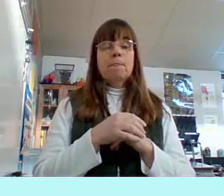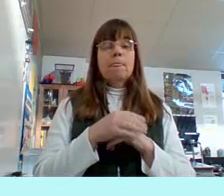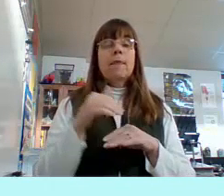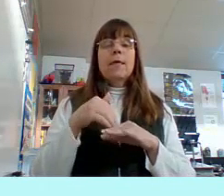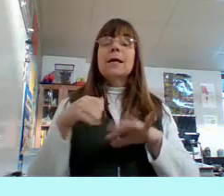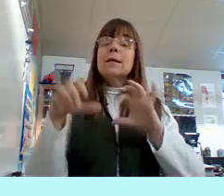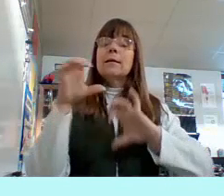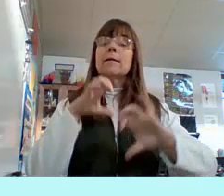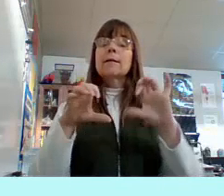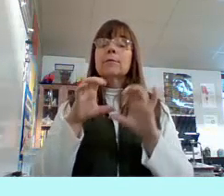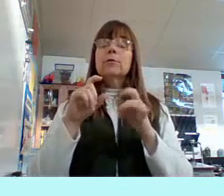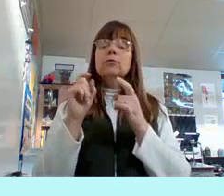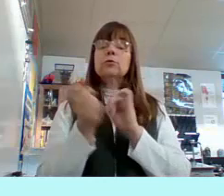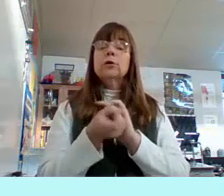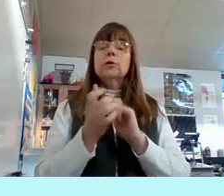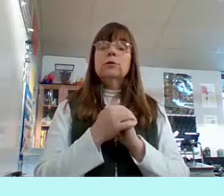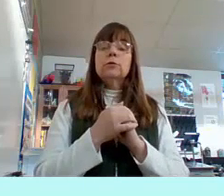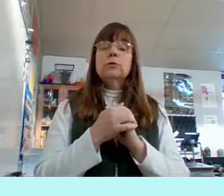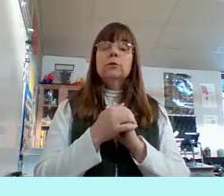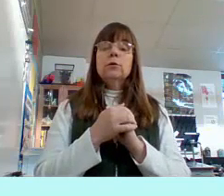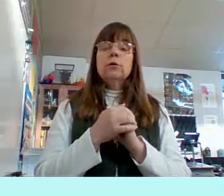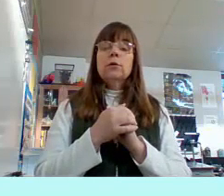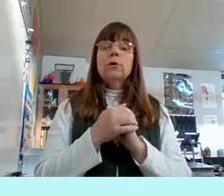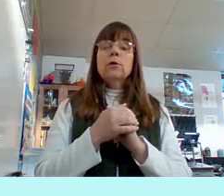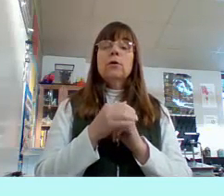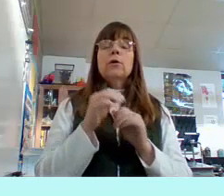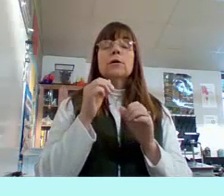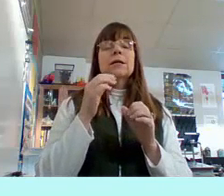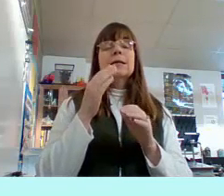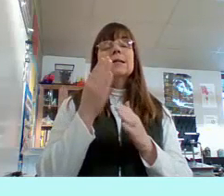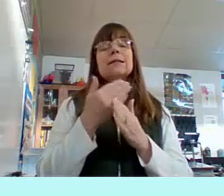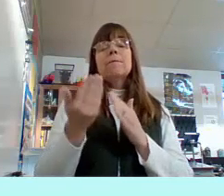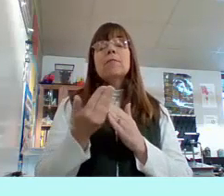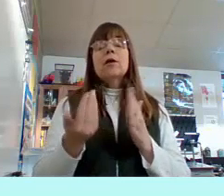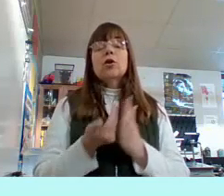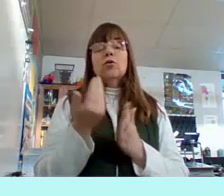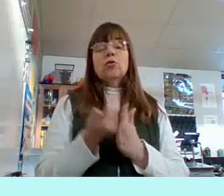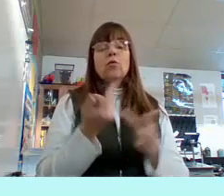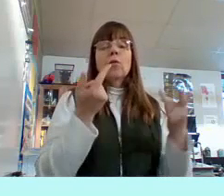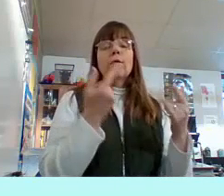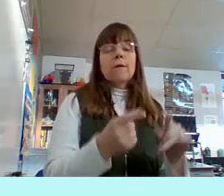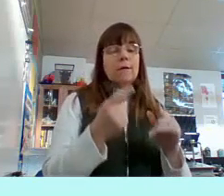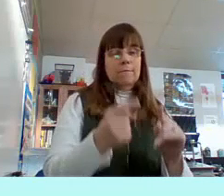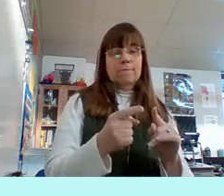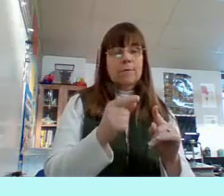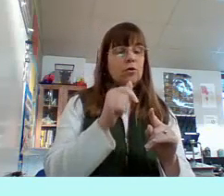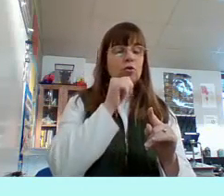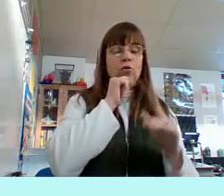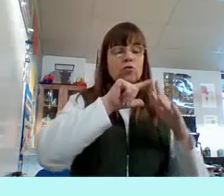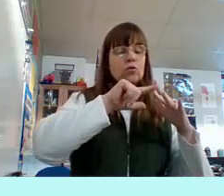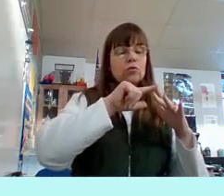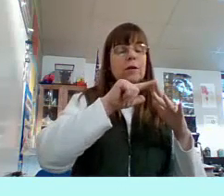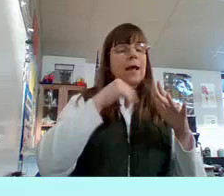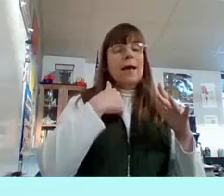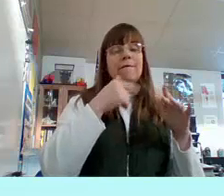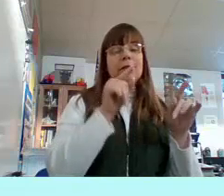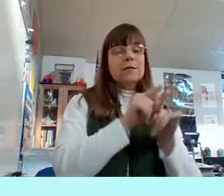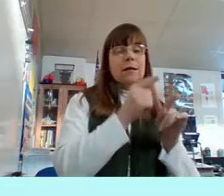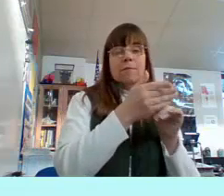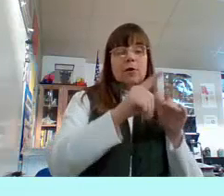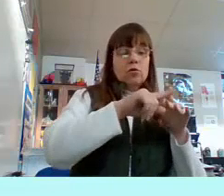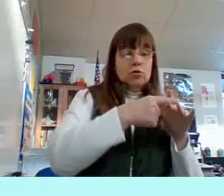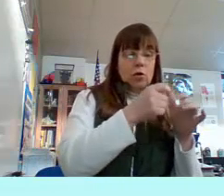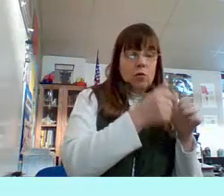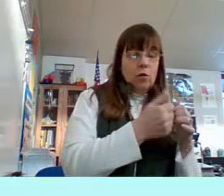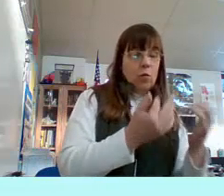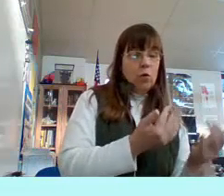Whereas in a chemical change, you form a new substance, so it goes through a change and you don't have what you started out with. So like burning